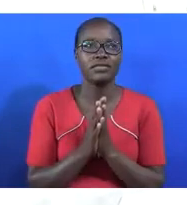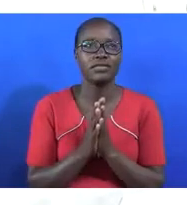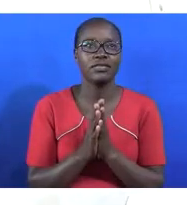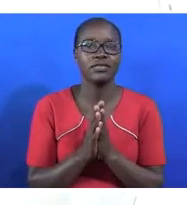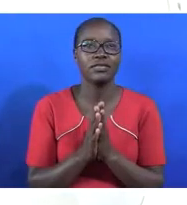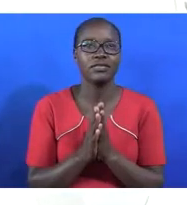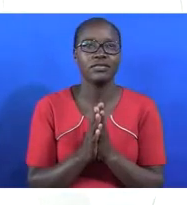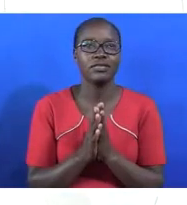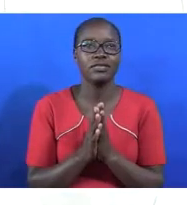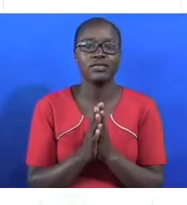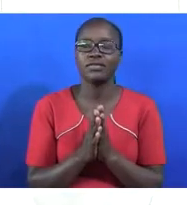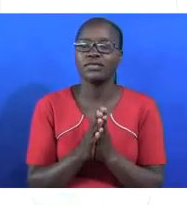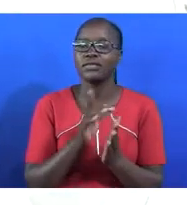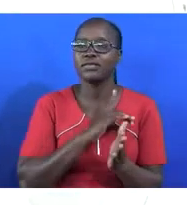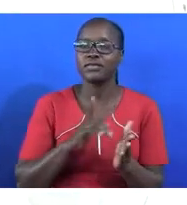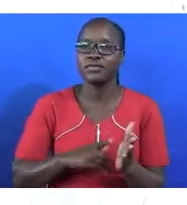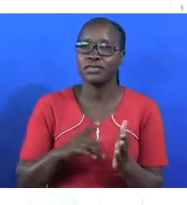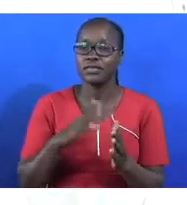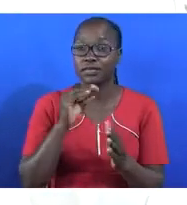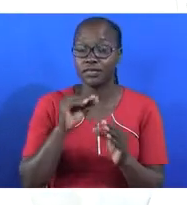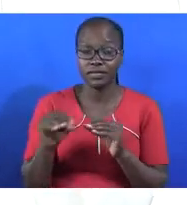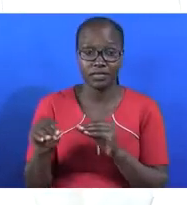When the Lord speaks, move.